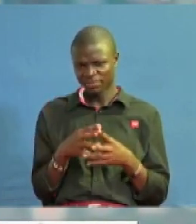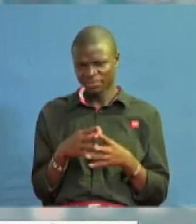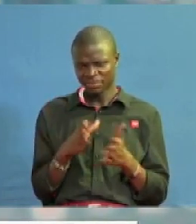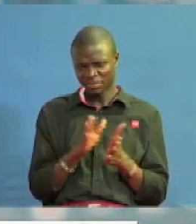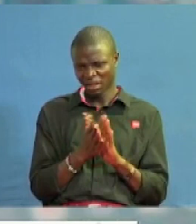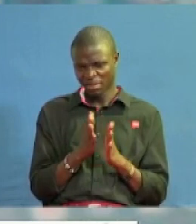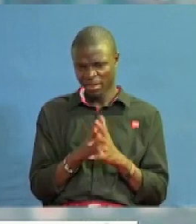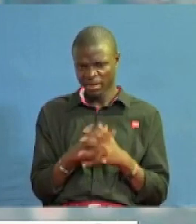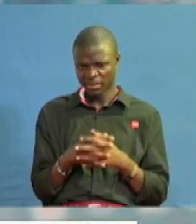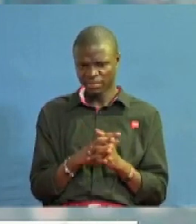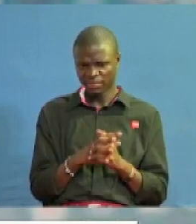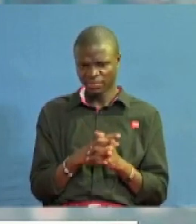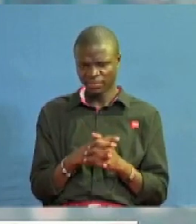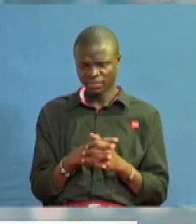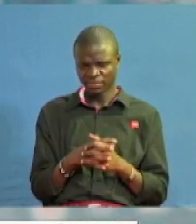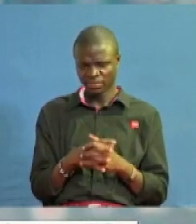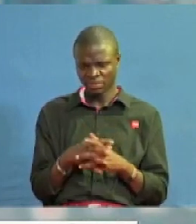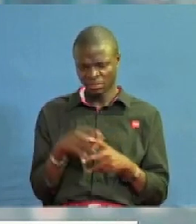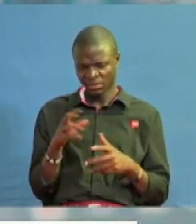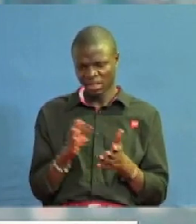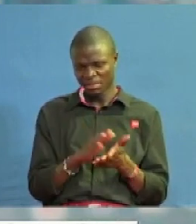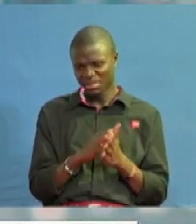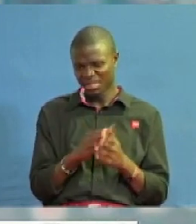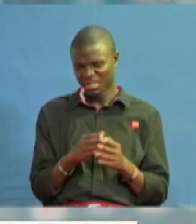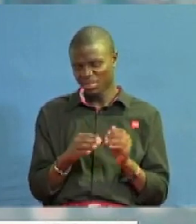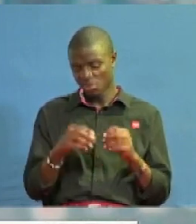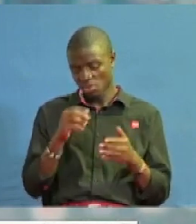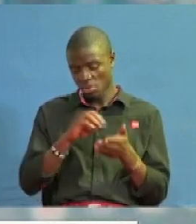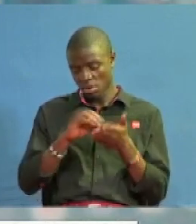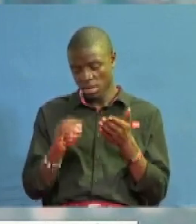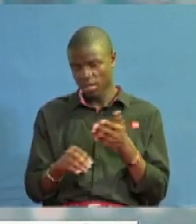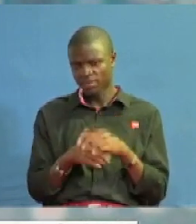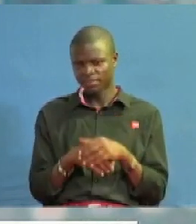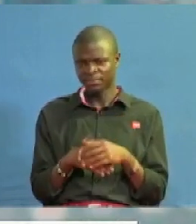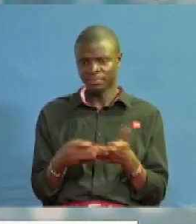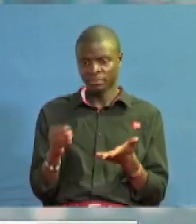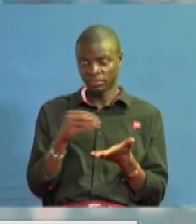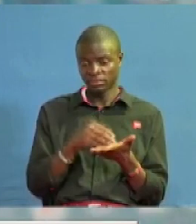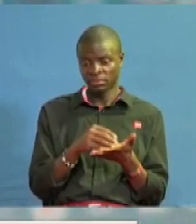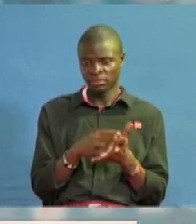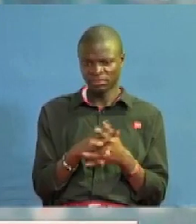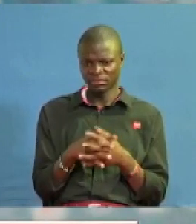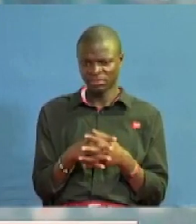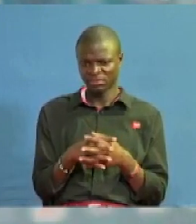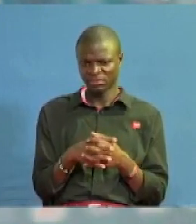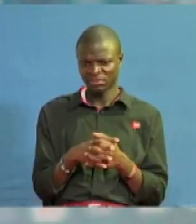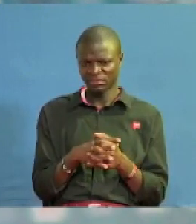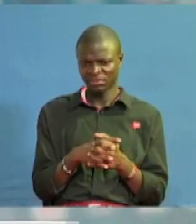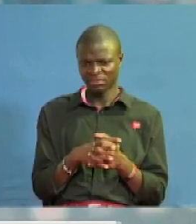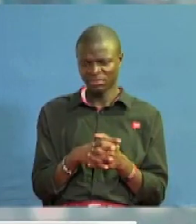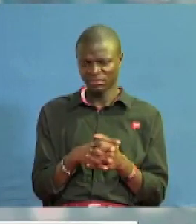banks, that means that your portfolio might be going down, okay? Again, probably